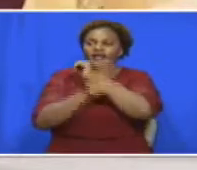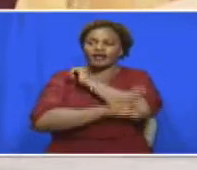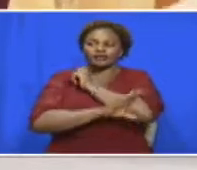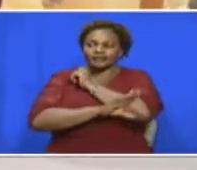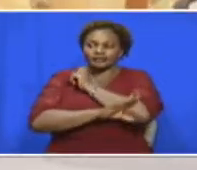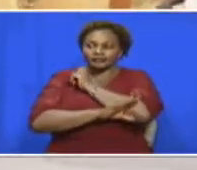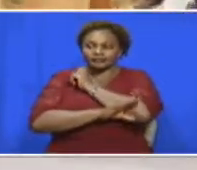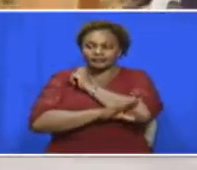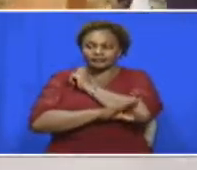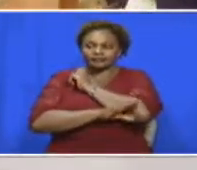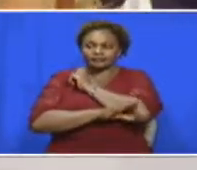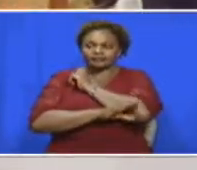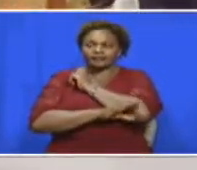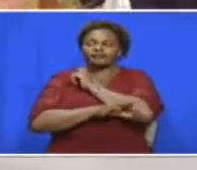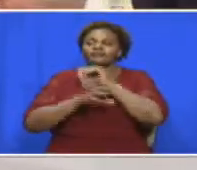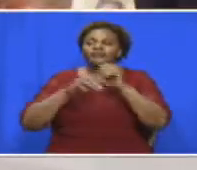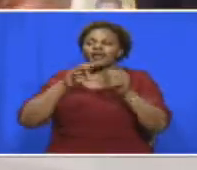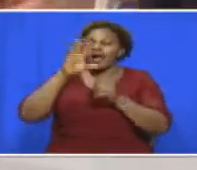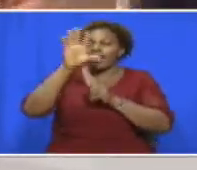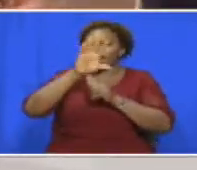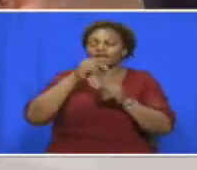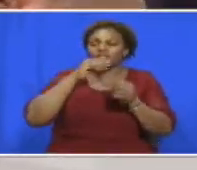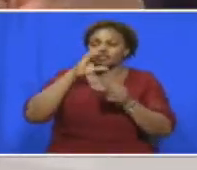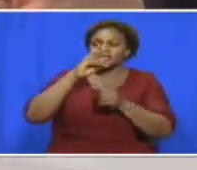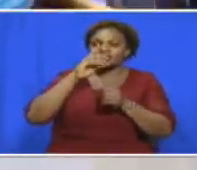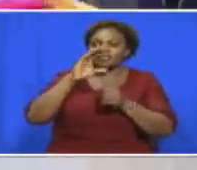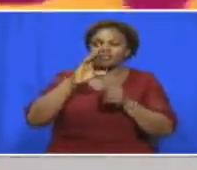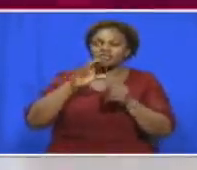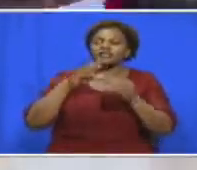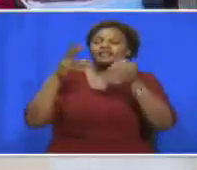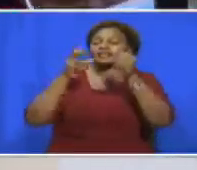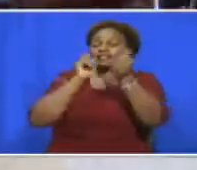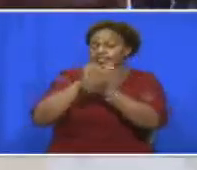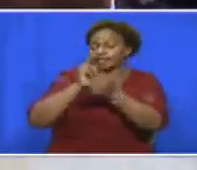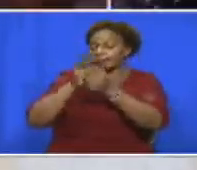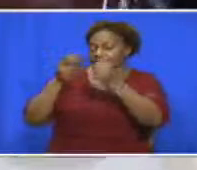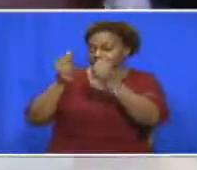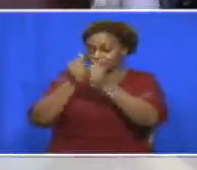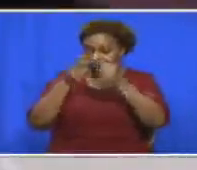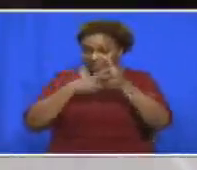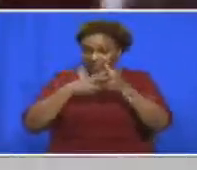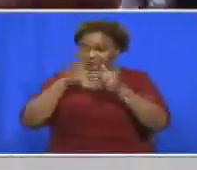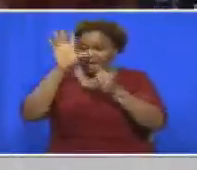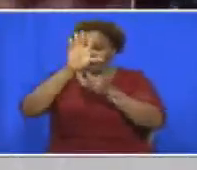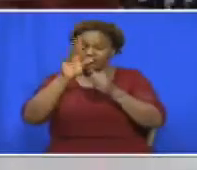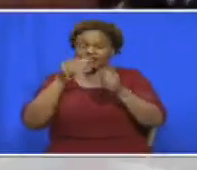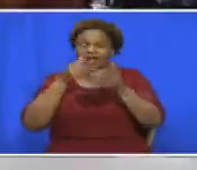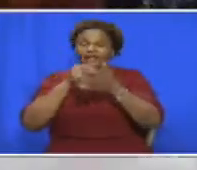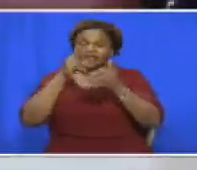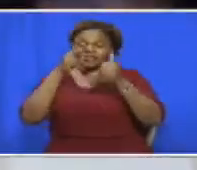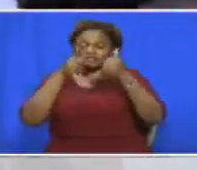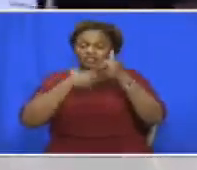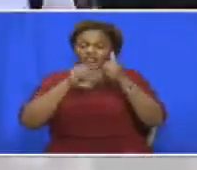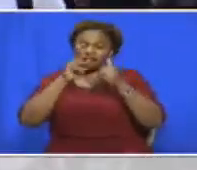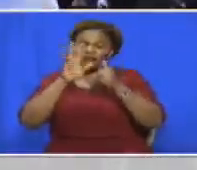country. Africa CDC indicates that as of December 17th, Africa had administered